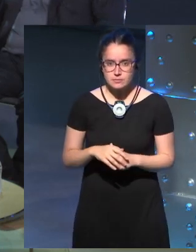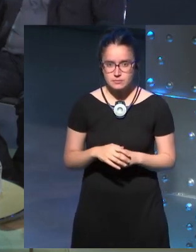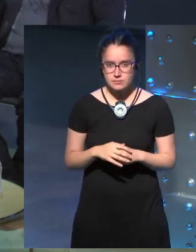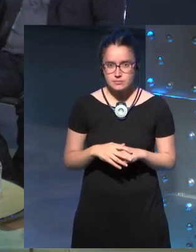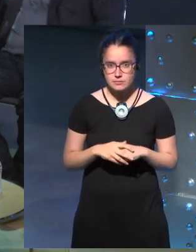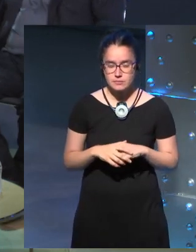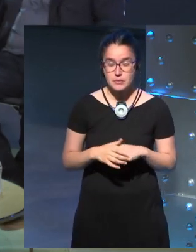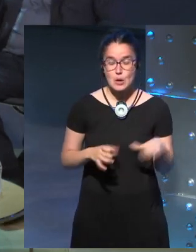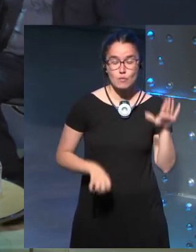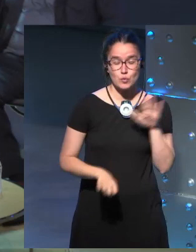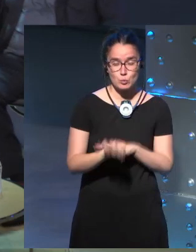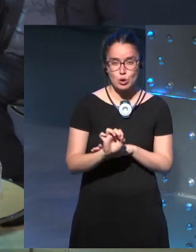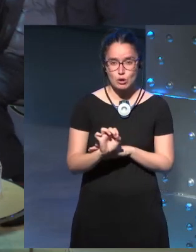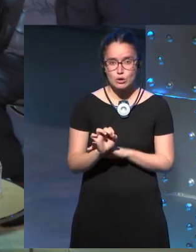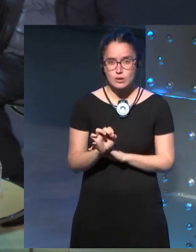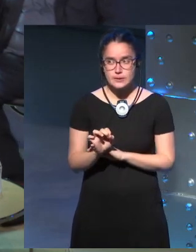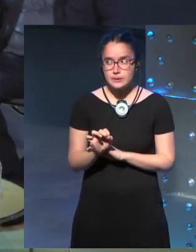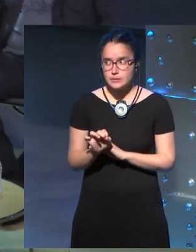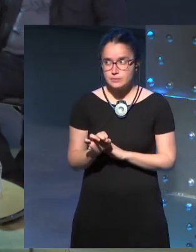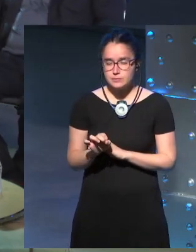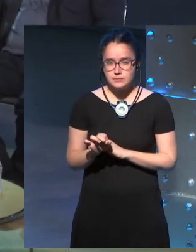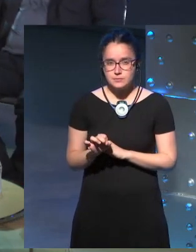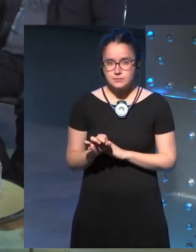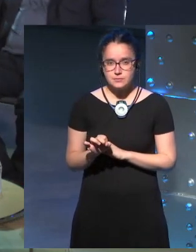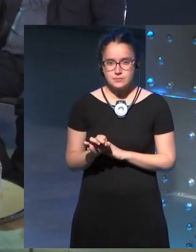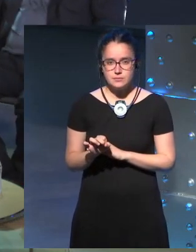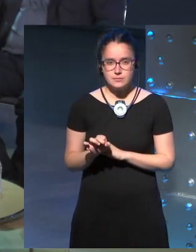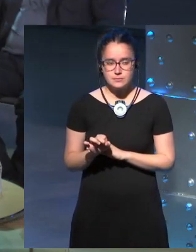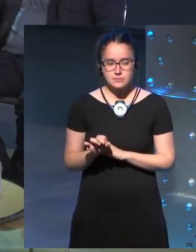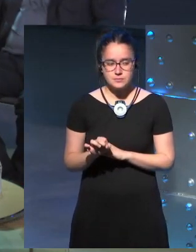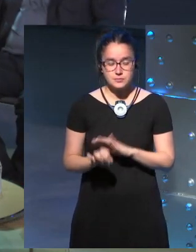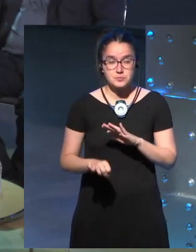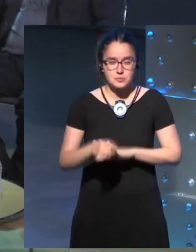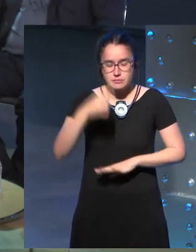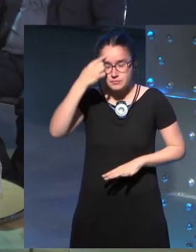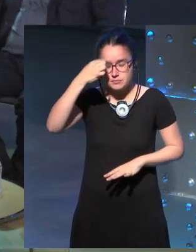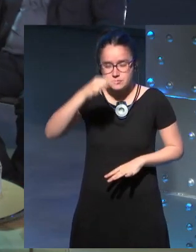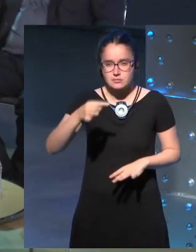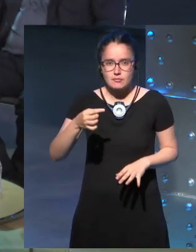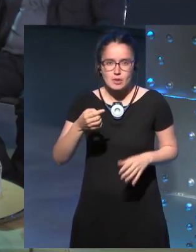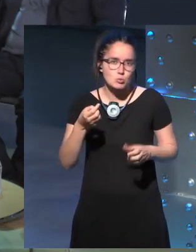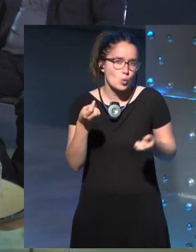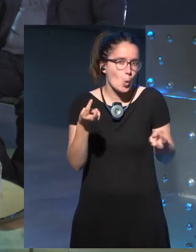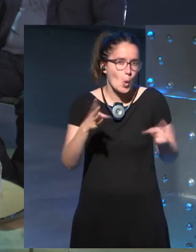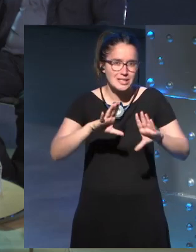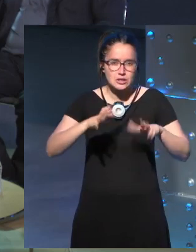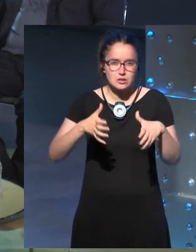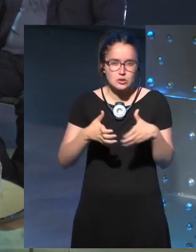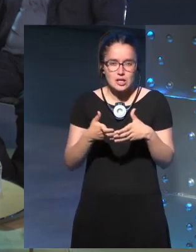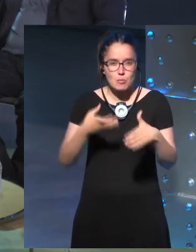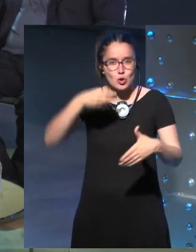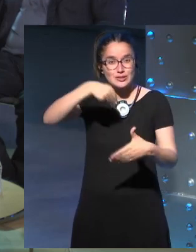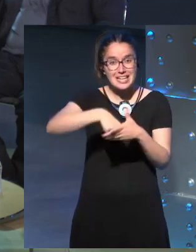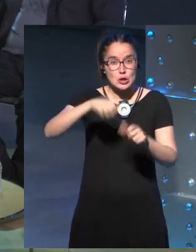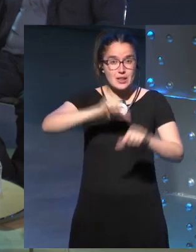Football is, you know, there are however many teams in the league, 20 teams in the Premier League, and